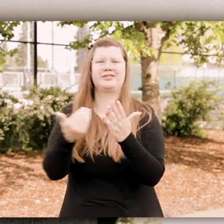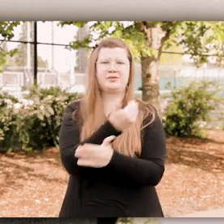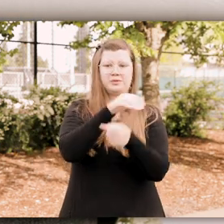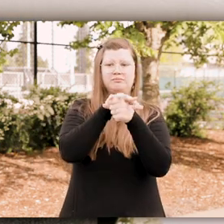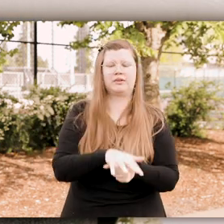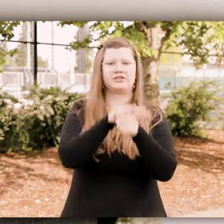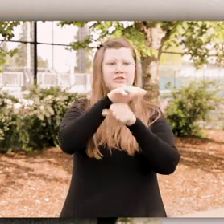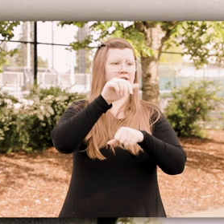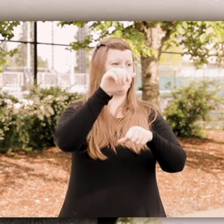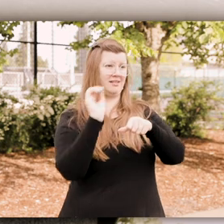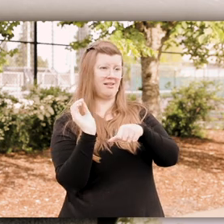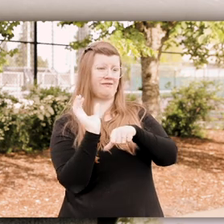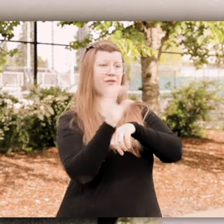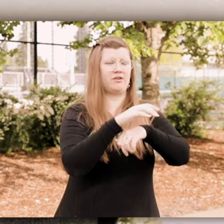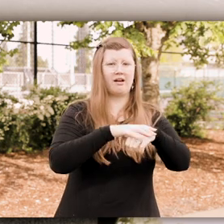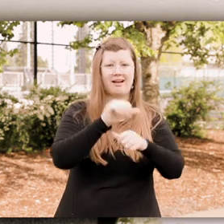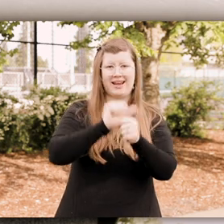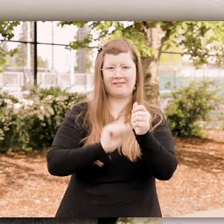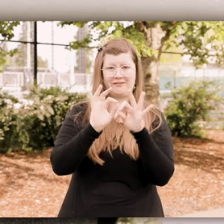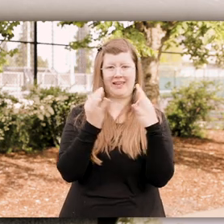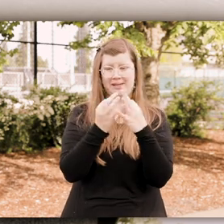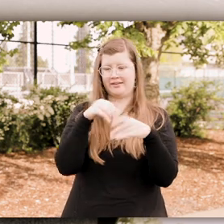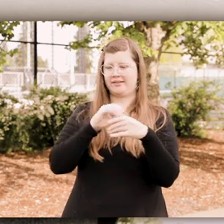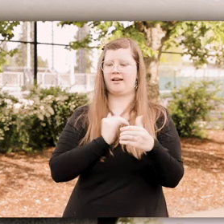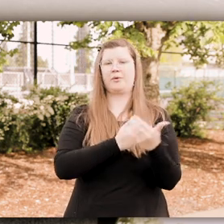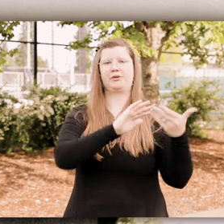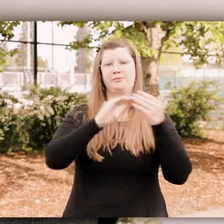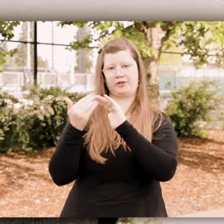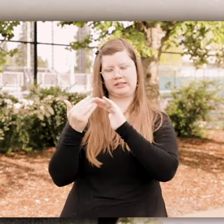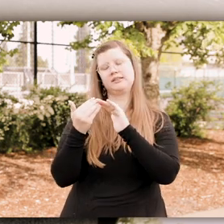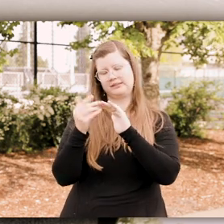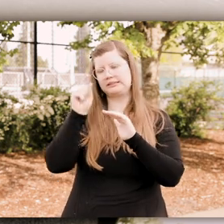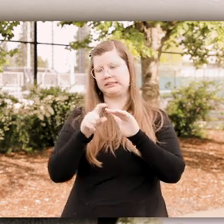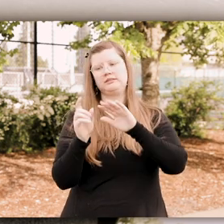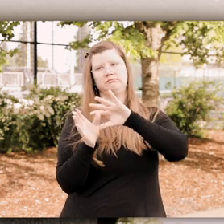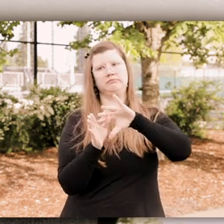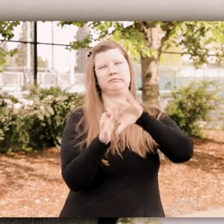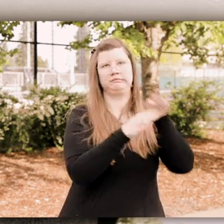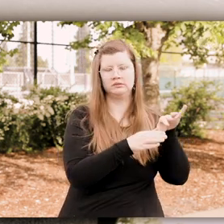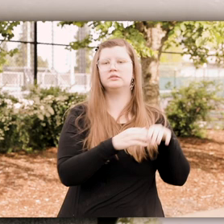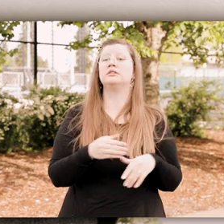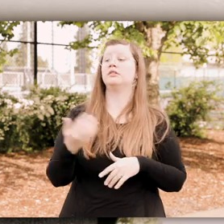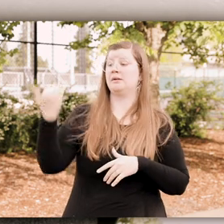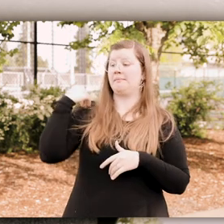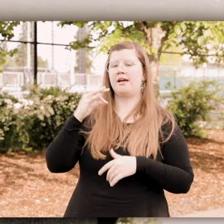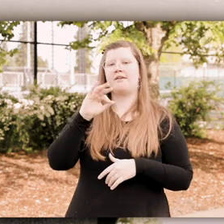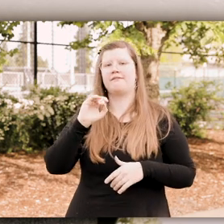every family in our community. In February, we all became the focus of national